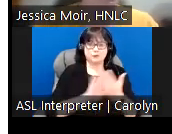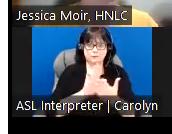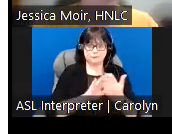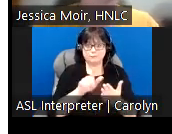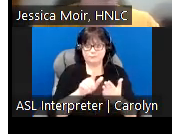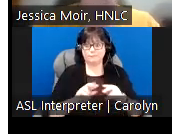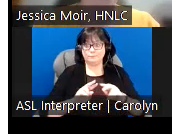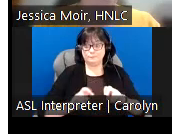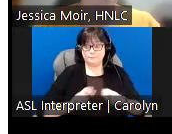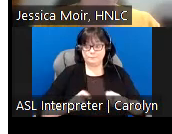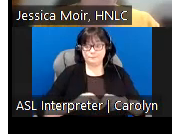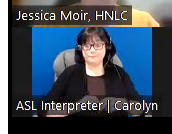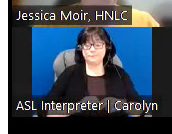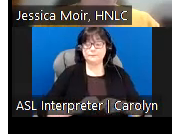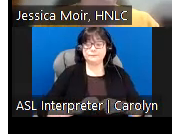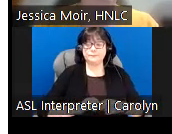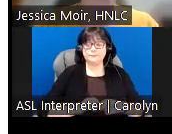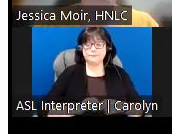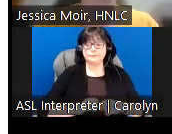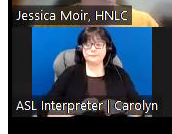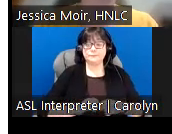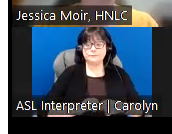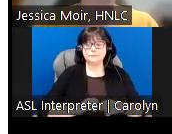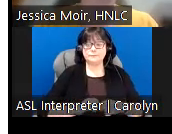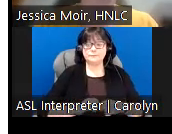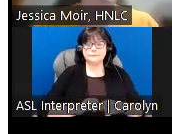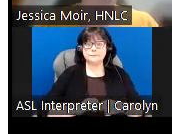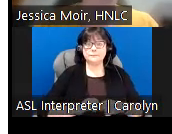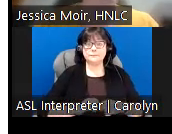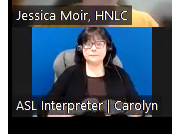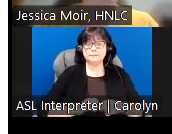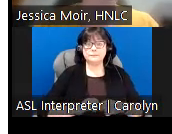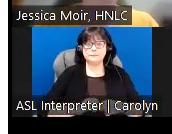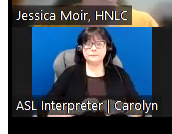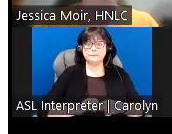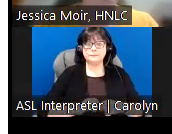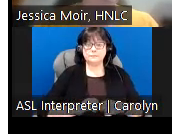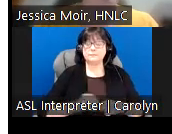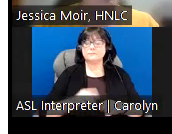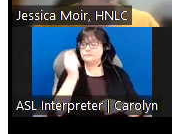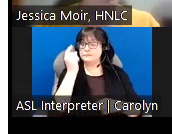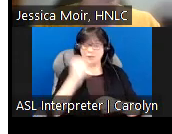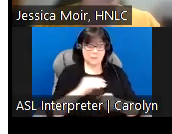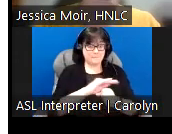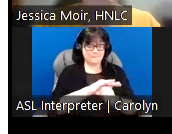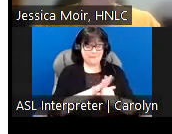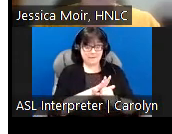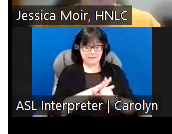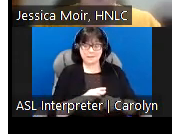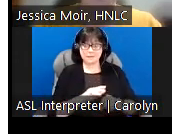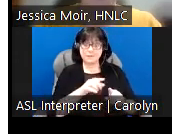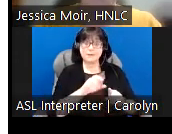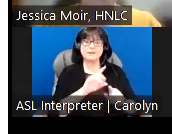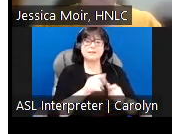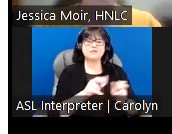During the pandemic, there was a pilot to make some of these forms digital. I don't know if